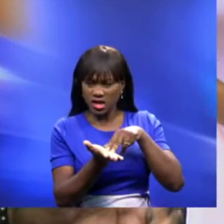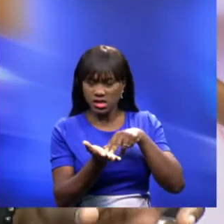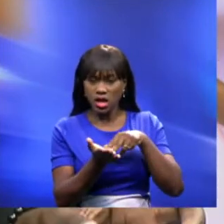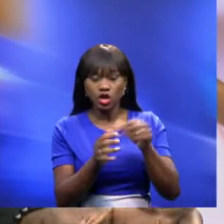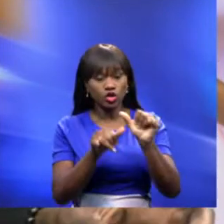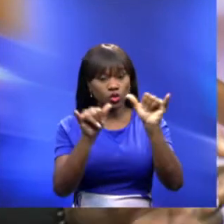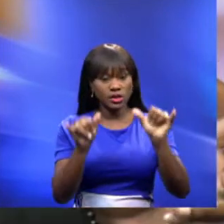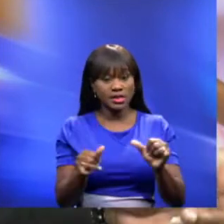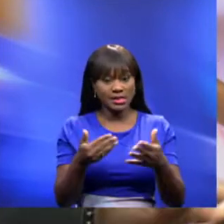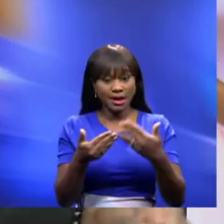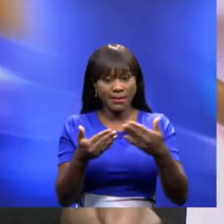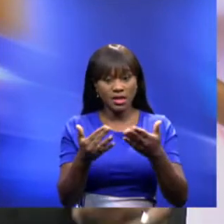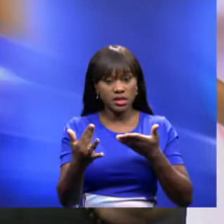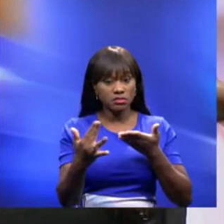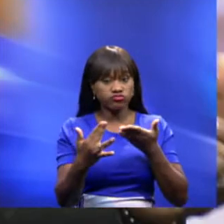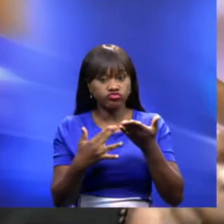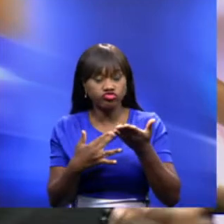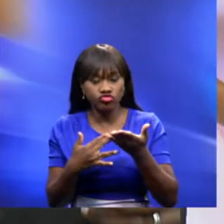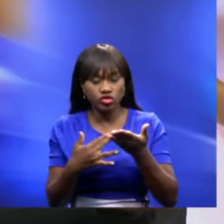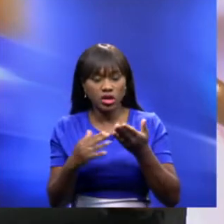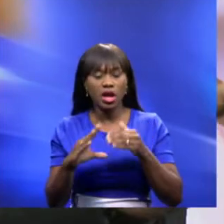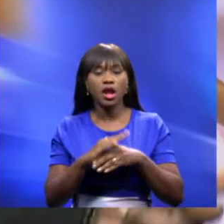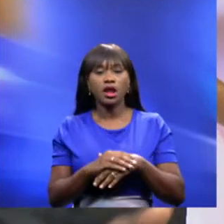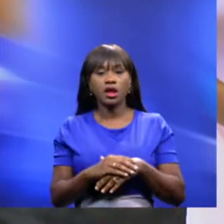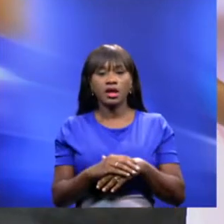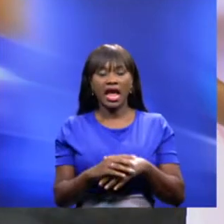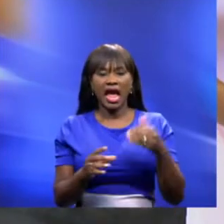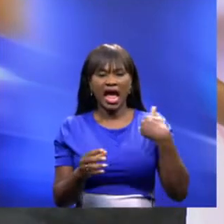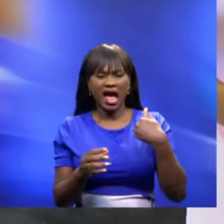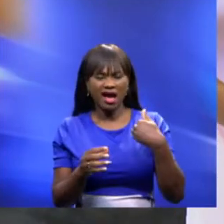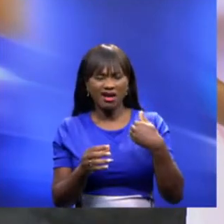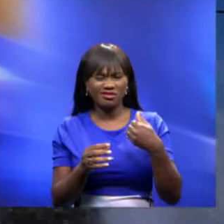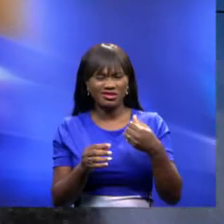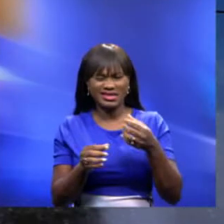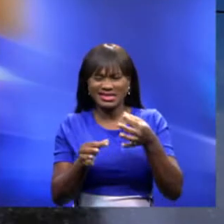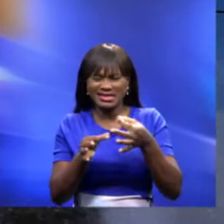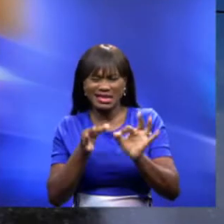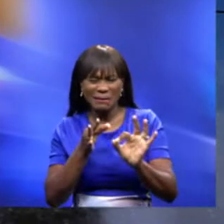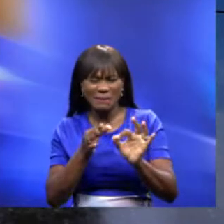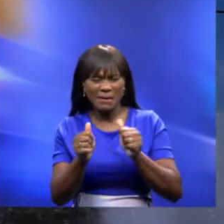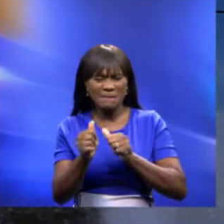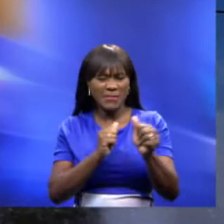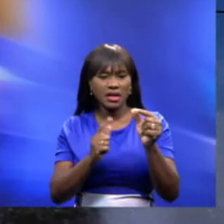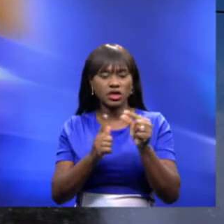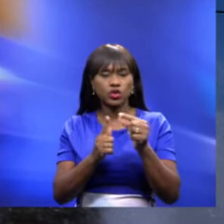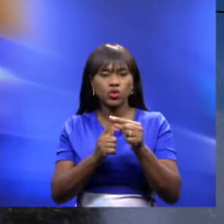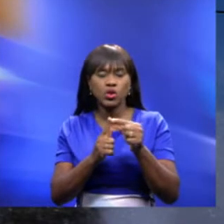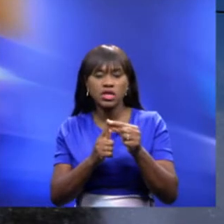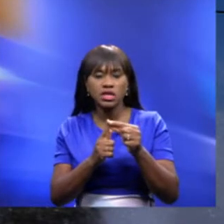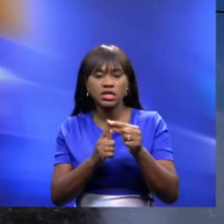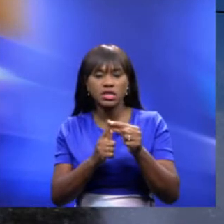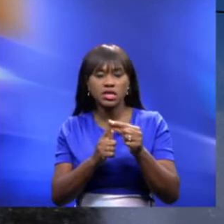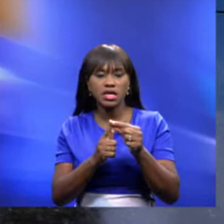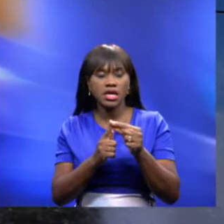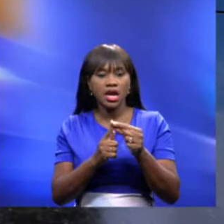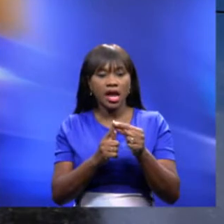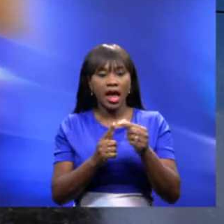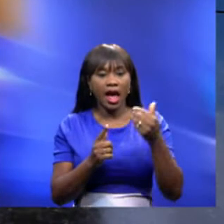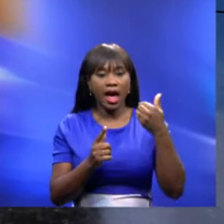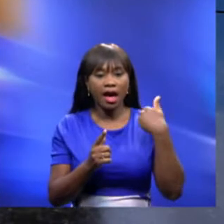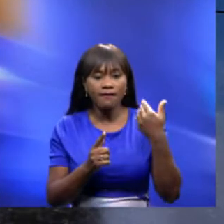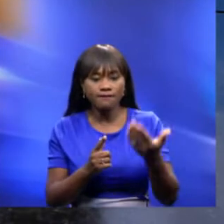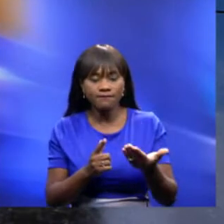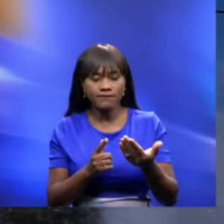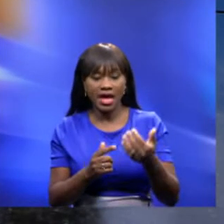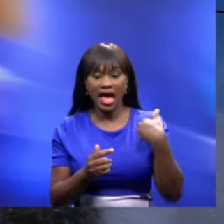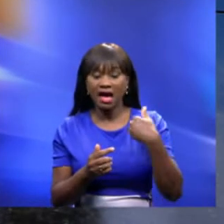easily be compromised. Some of them, their username and passwords for access into their systems were actually available on the dark web. So we had a